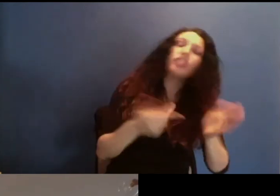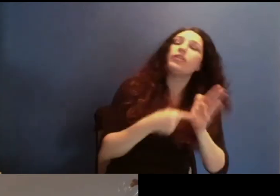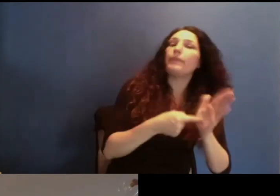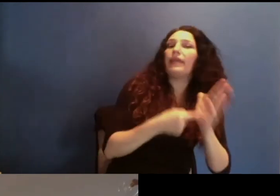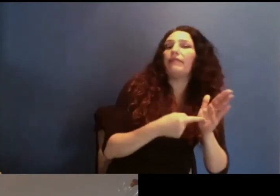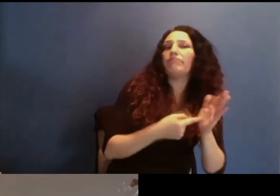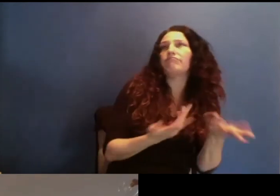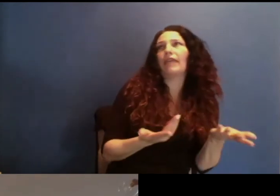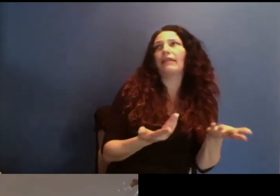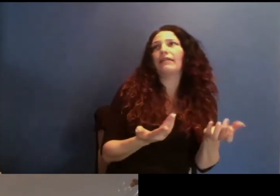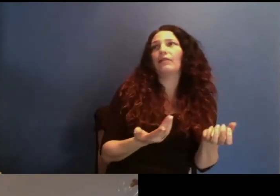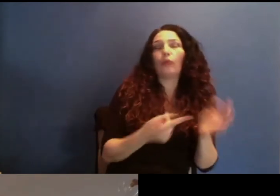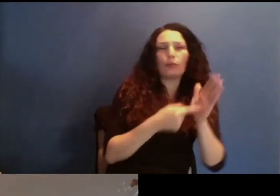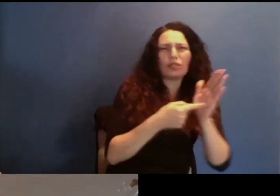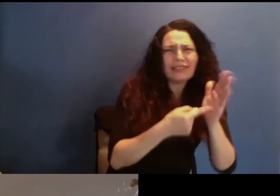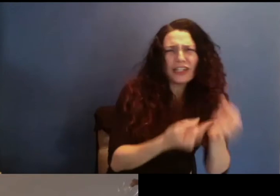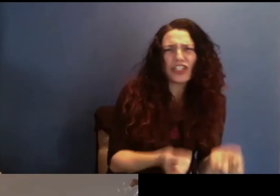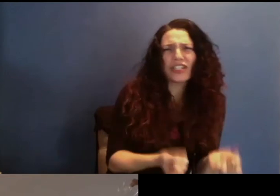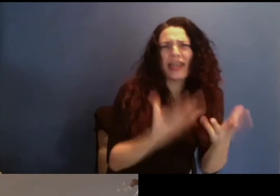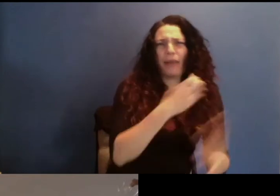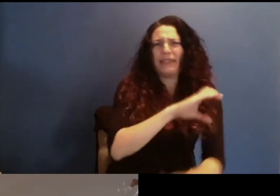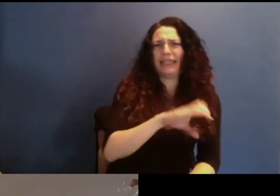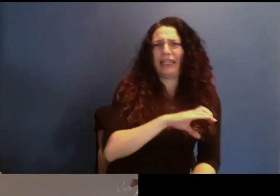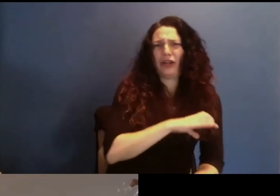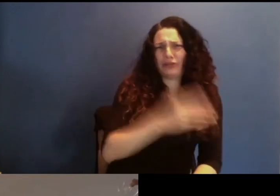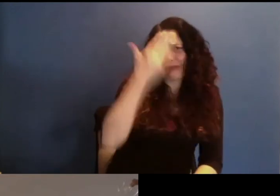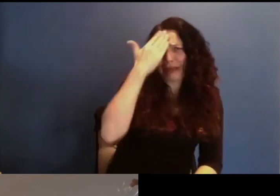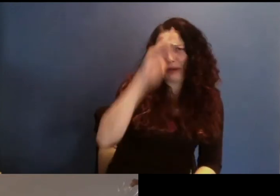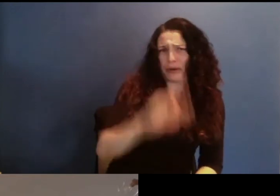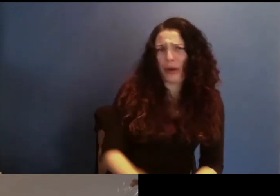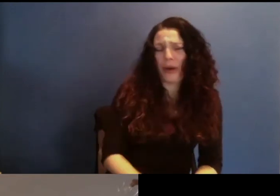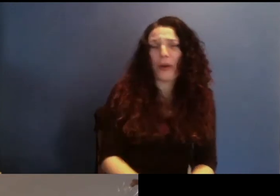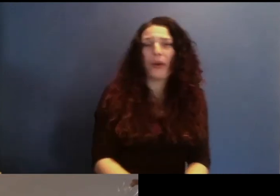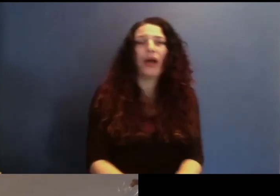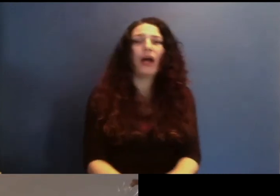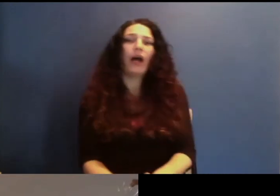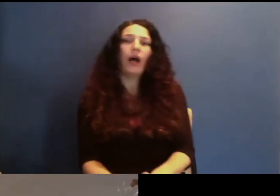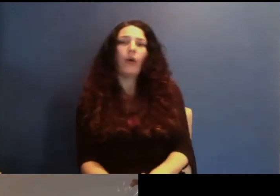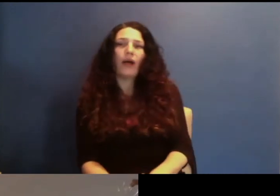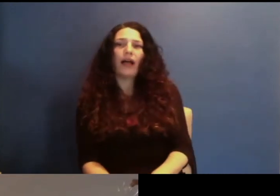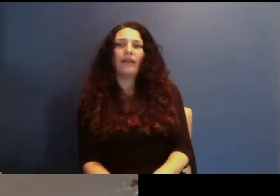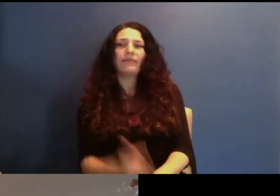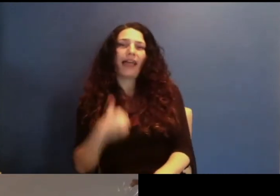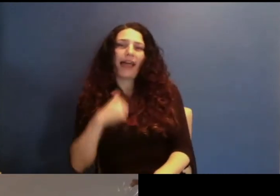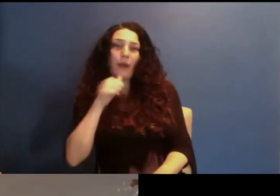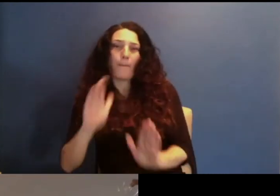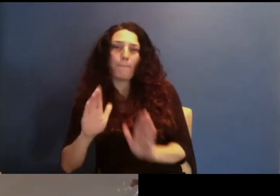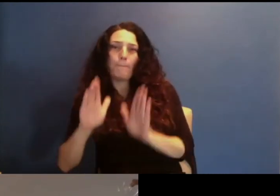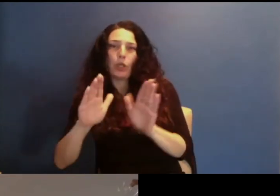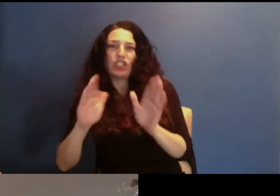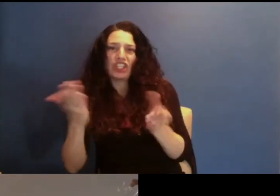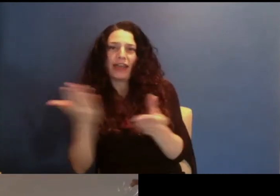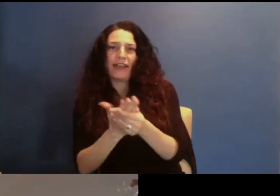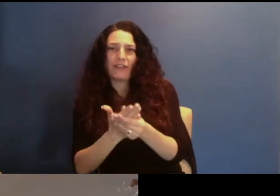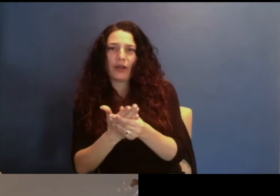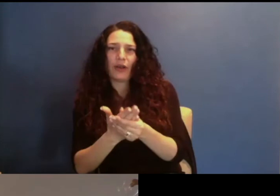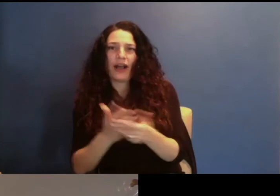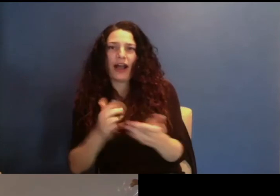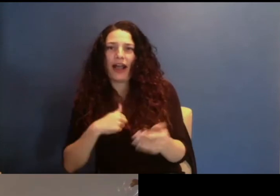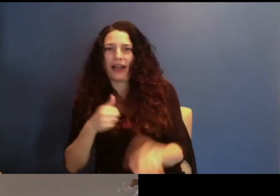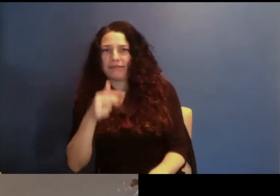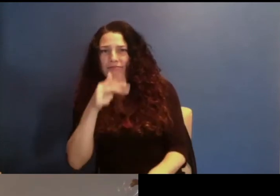not sure. So well, Rachel, get back. I don't like to push the envelope. I like to come all over it. So it's like, yeah. I think so it's